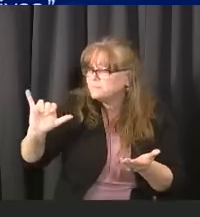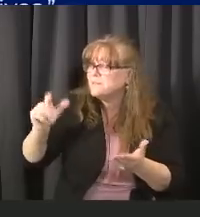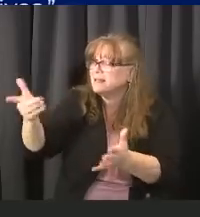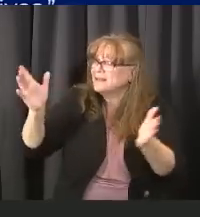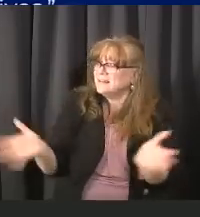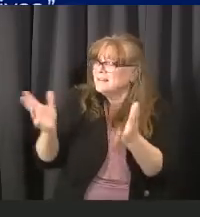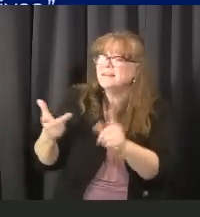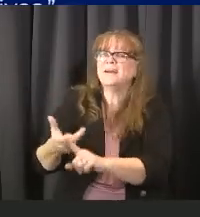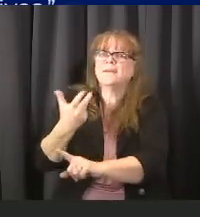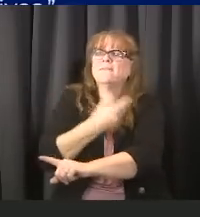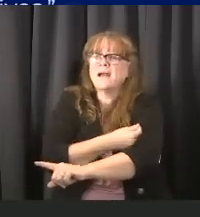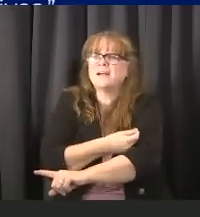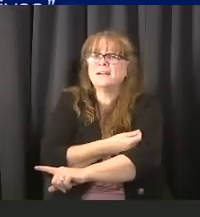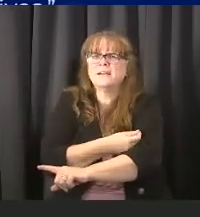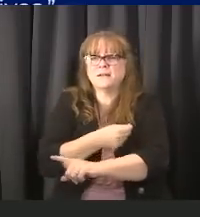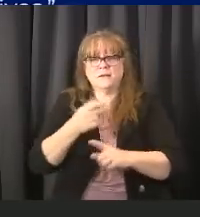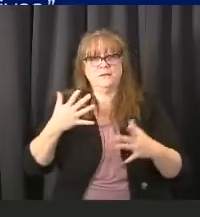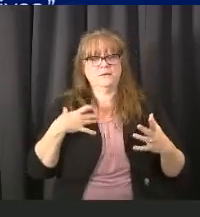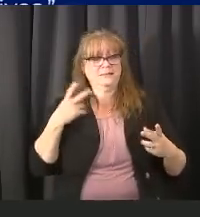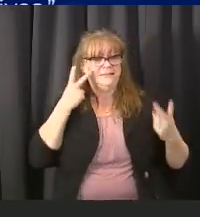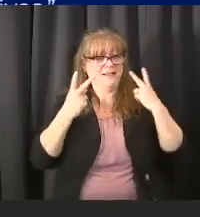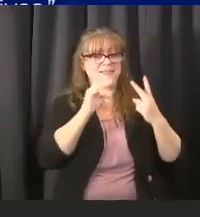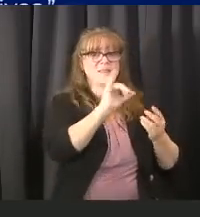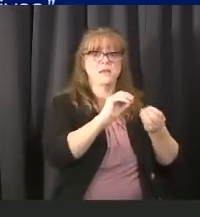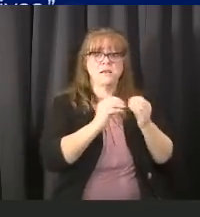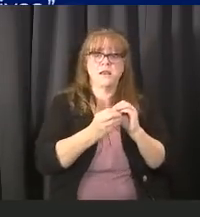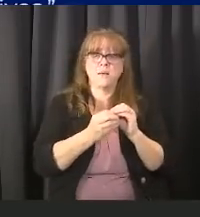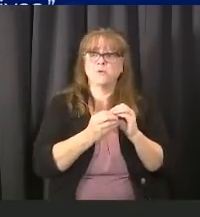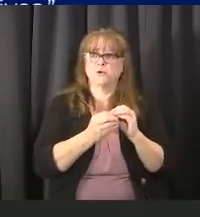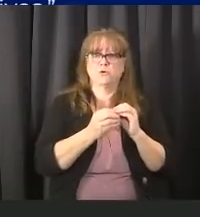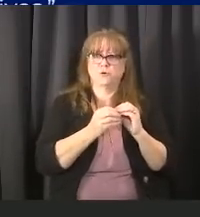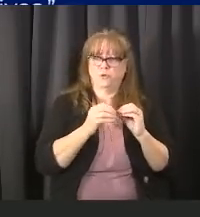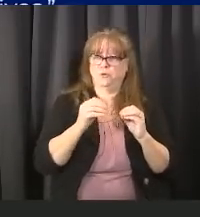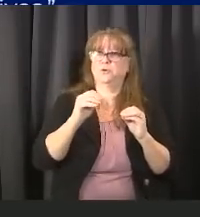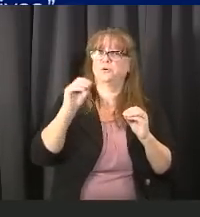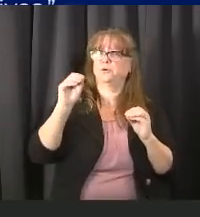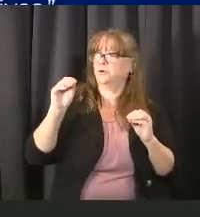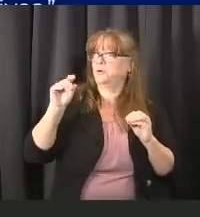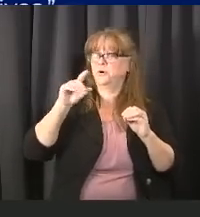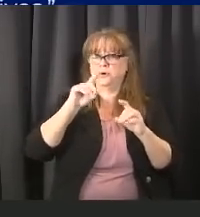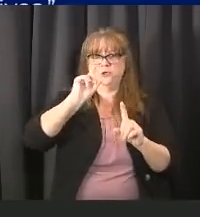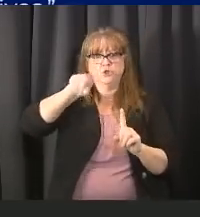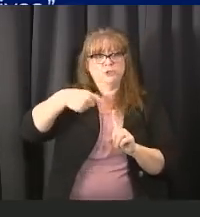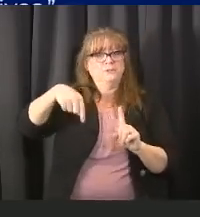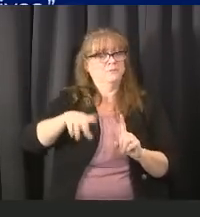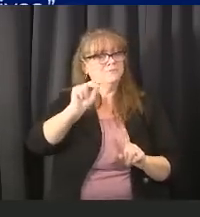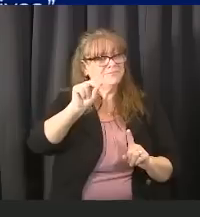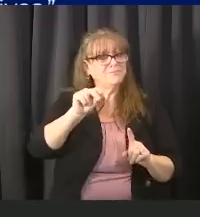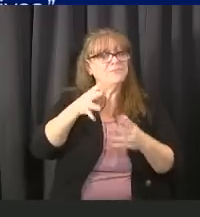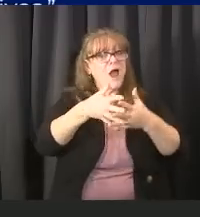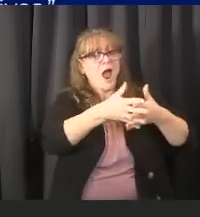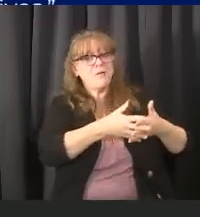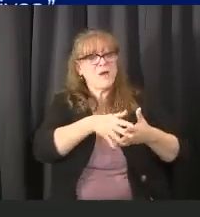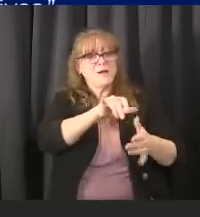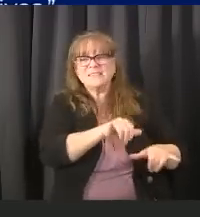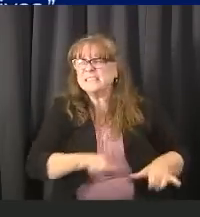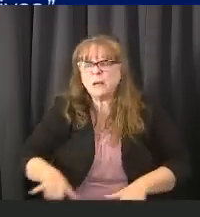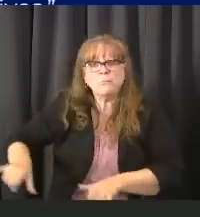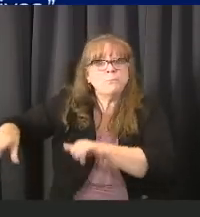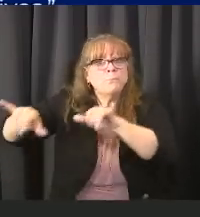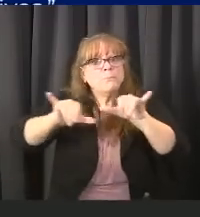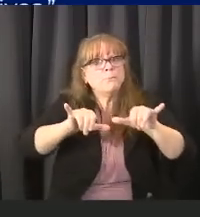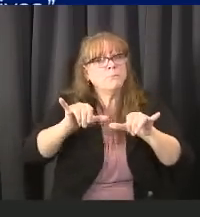nationally and across many states. We believe our history of systemic issues in the